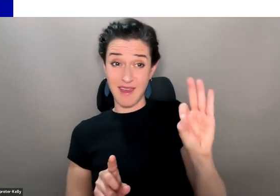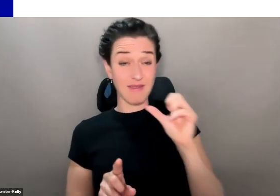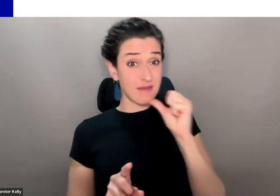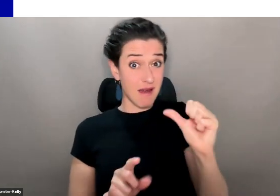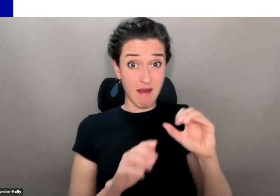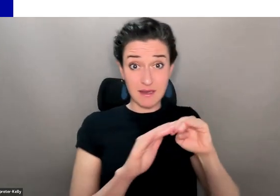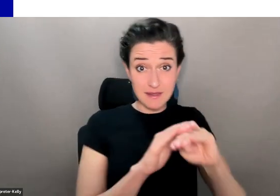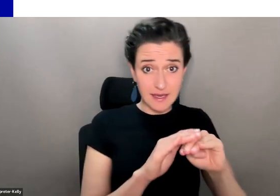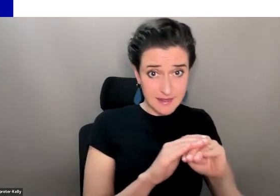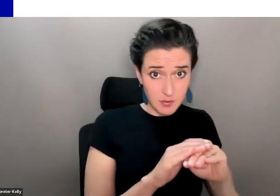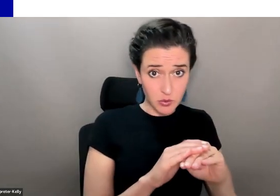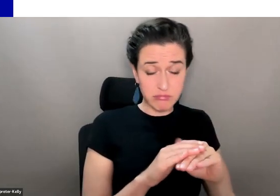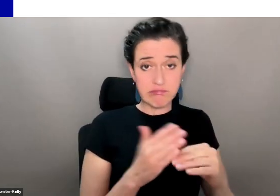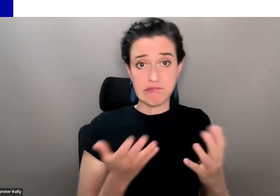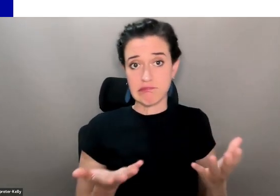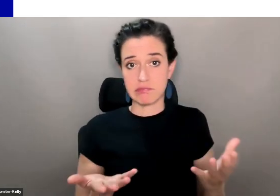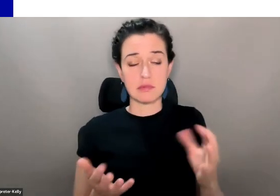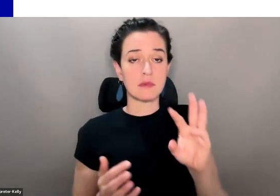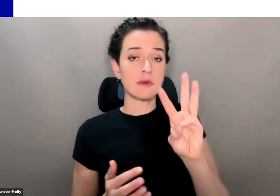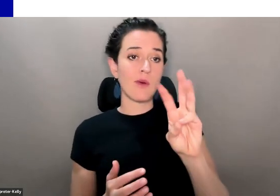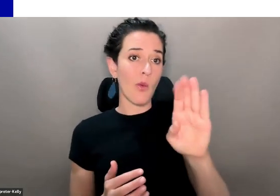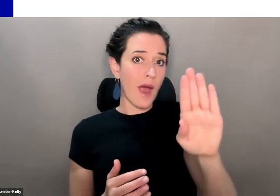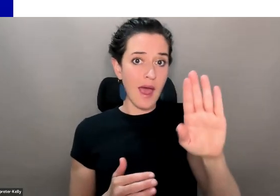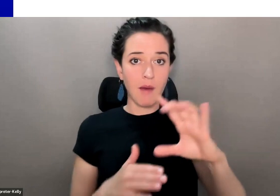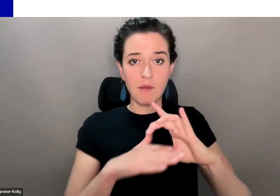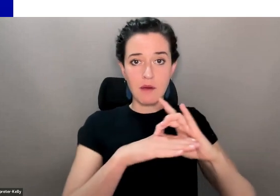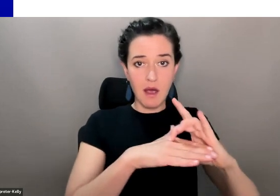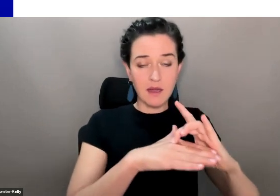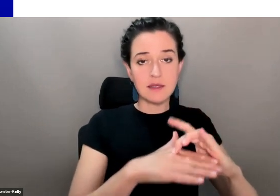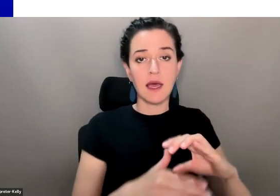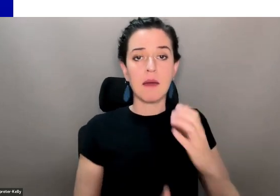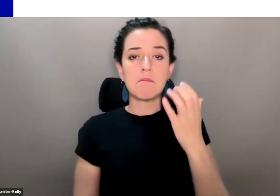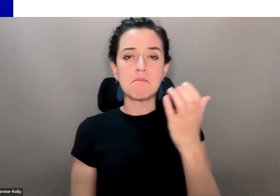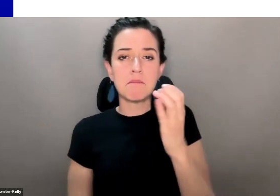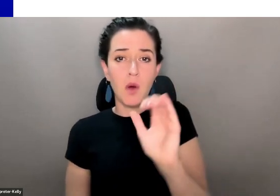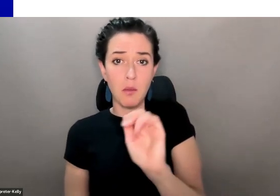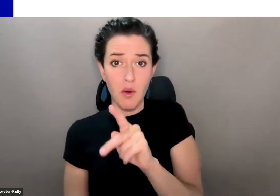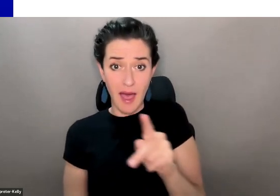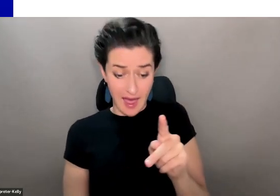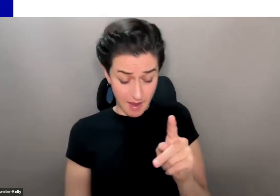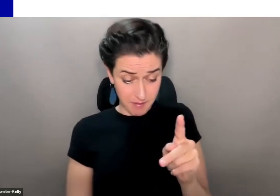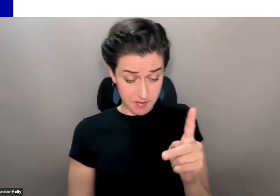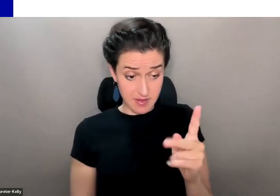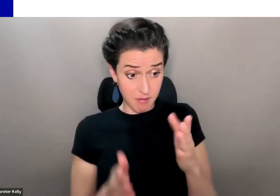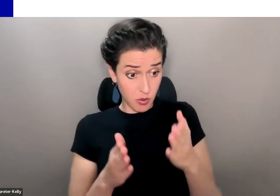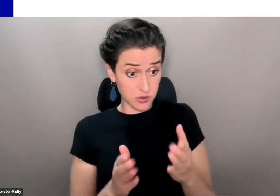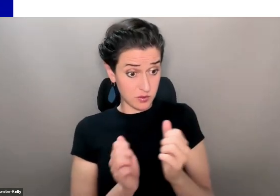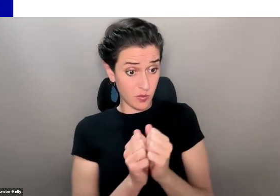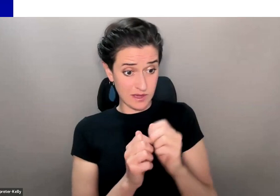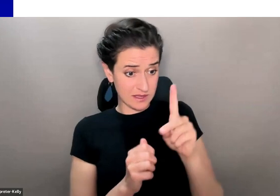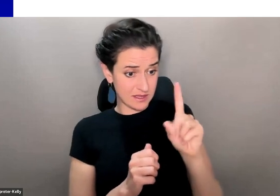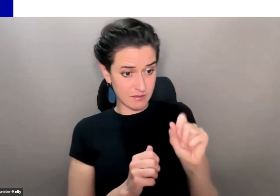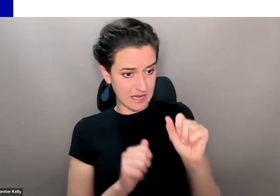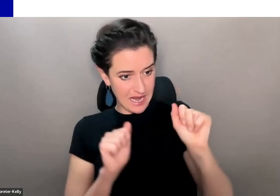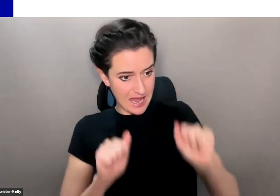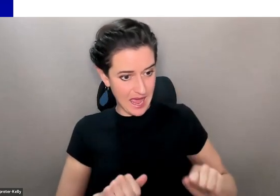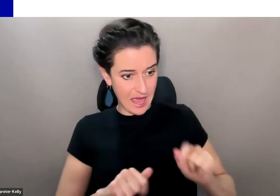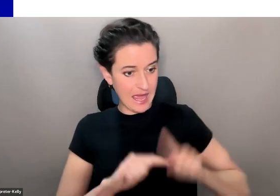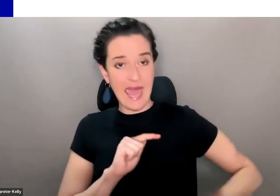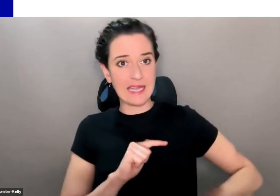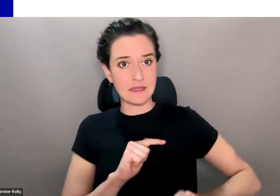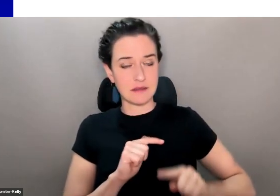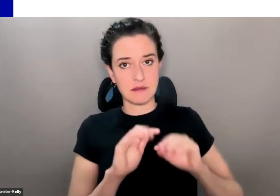inaccessible means, like web content and mobile apps that people with disabilities can't access, that creates barriers for people with